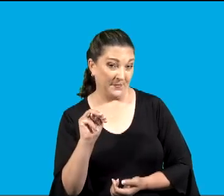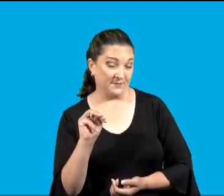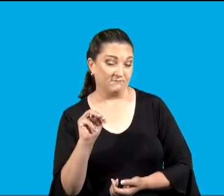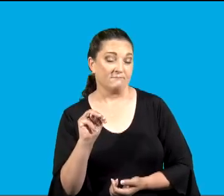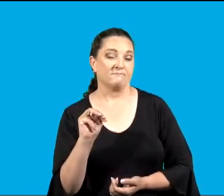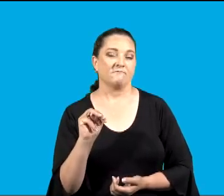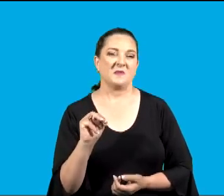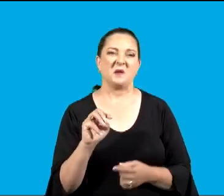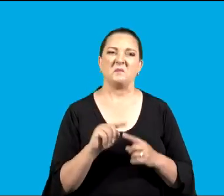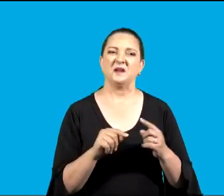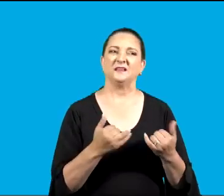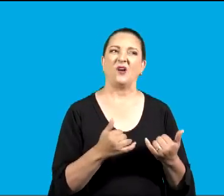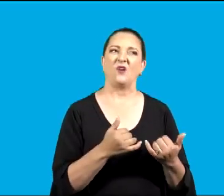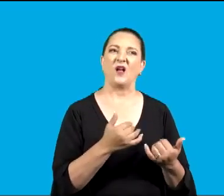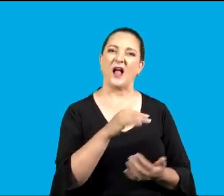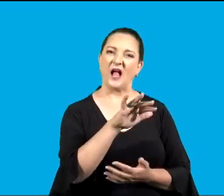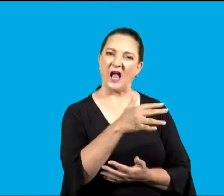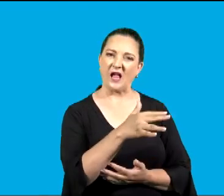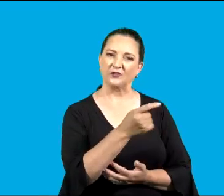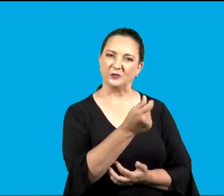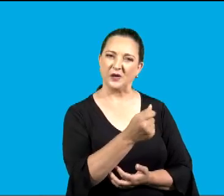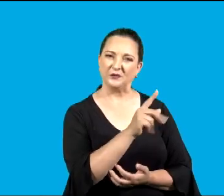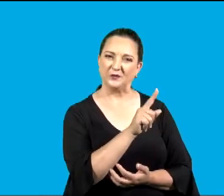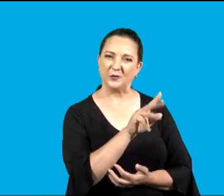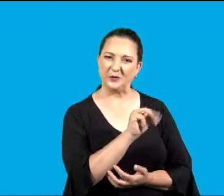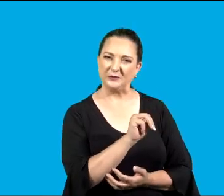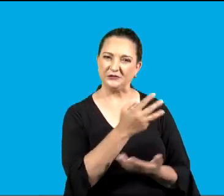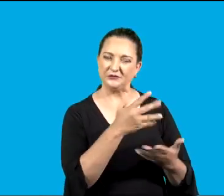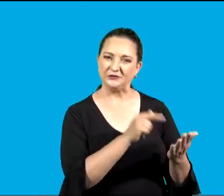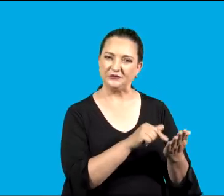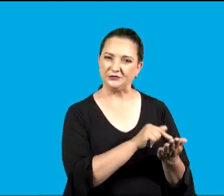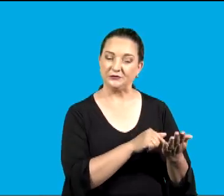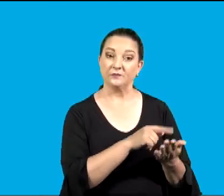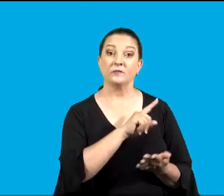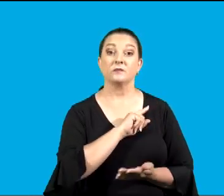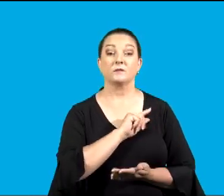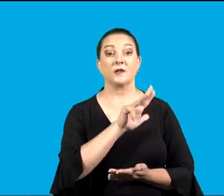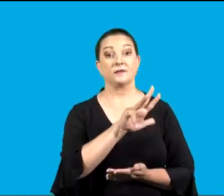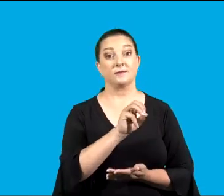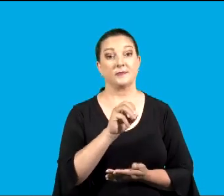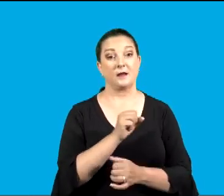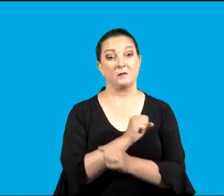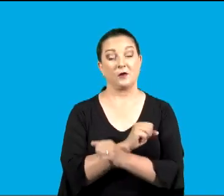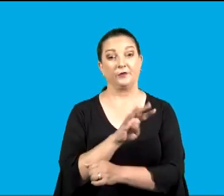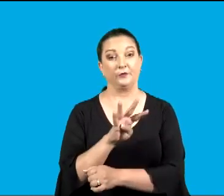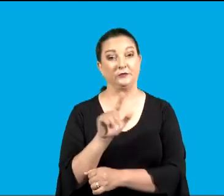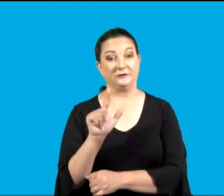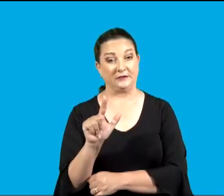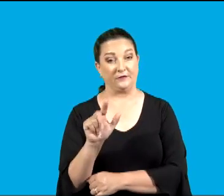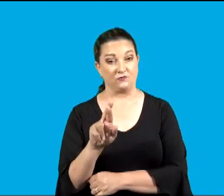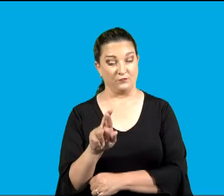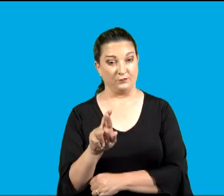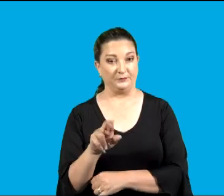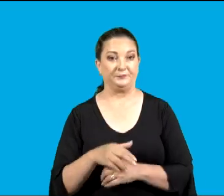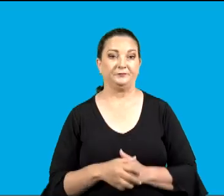meters, remember we calculated the average price per meter. So we say the 900 multiply by